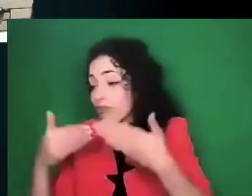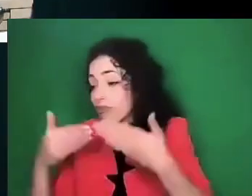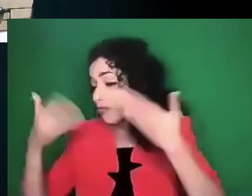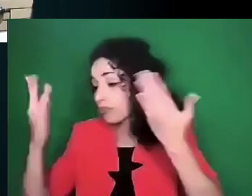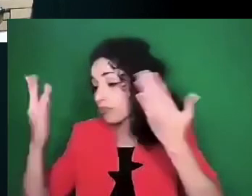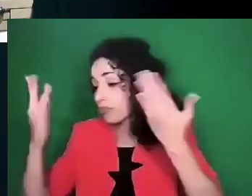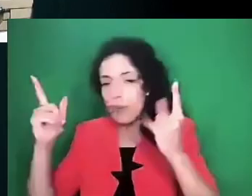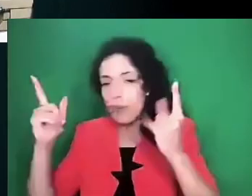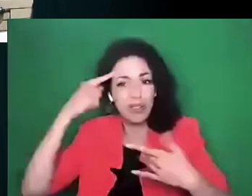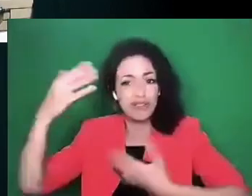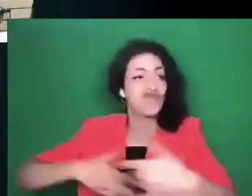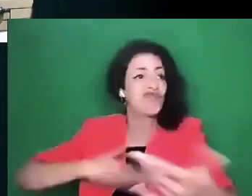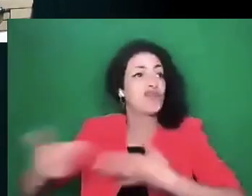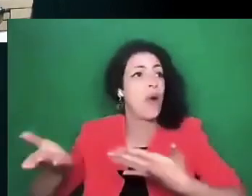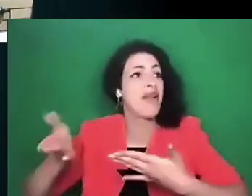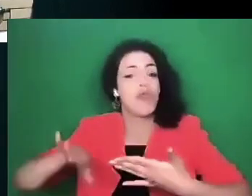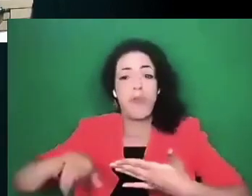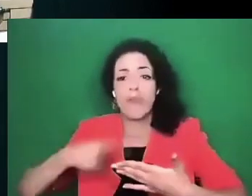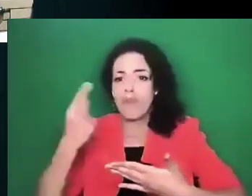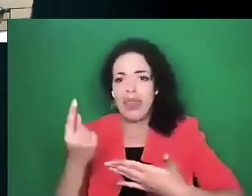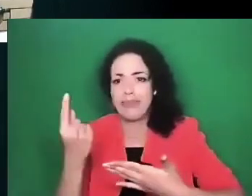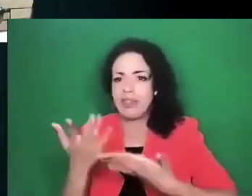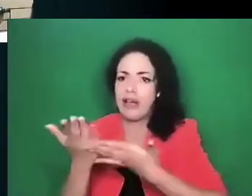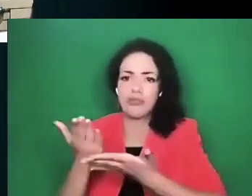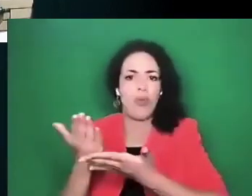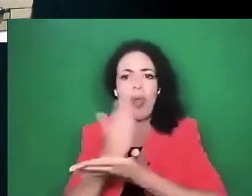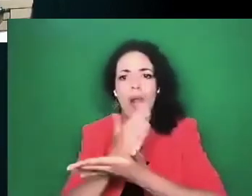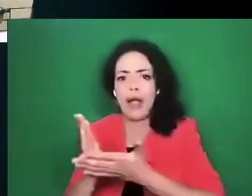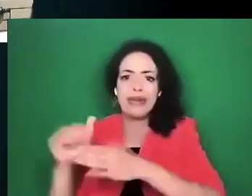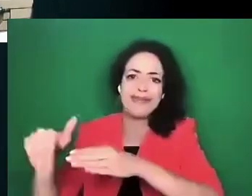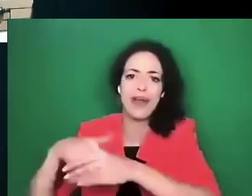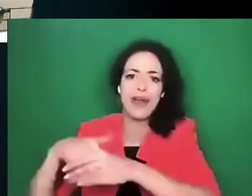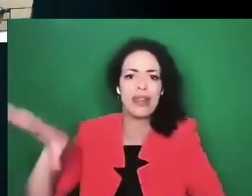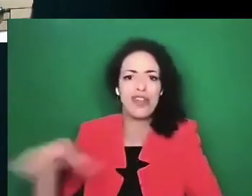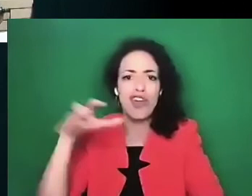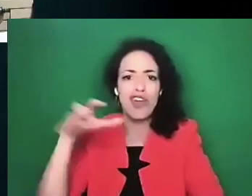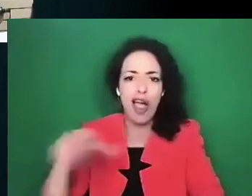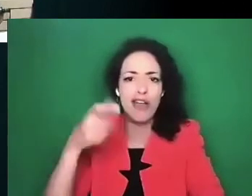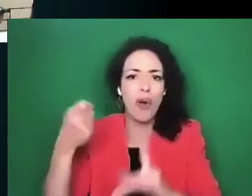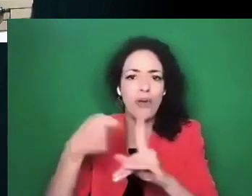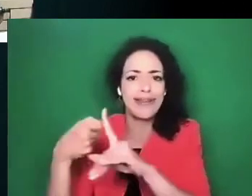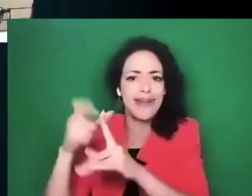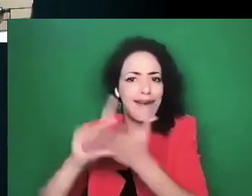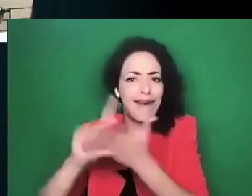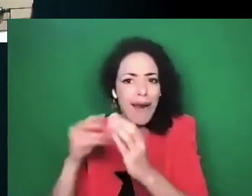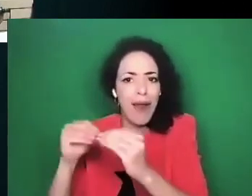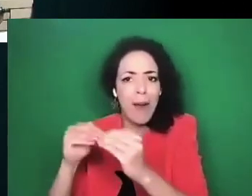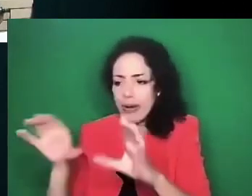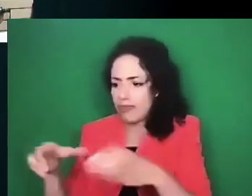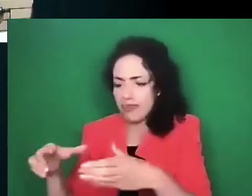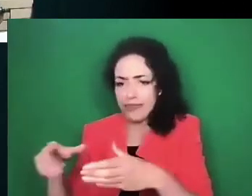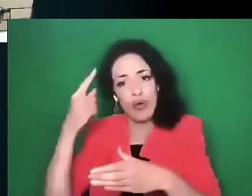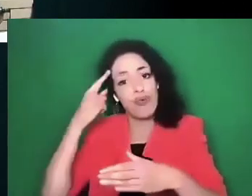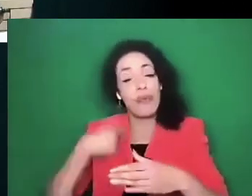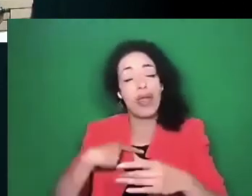Cairo down artistic performance practices. So in a way, I find it much more radical than today, both in